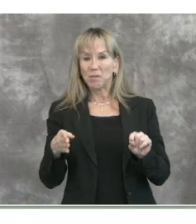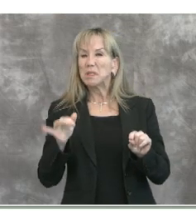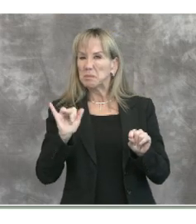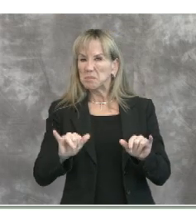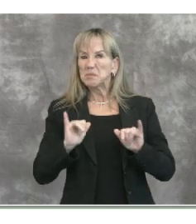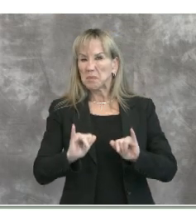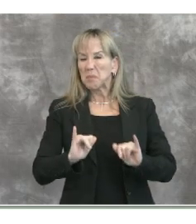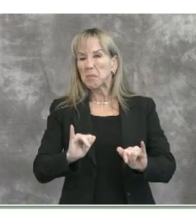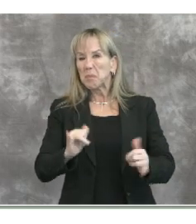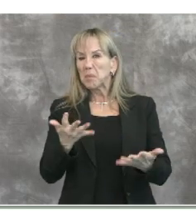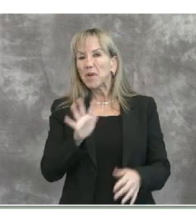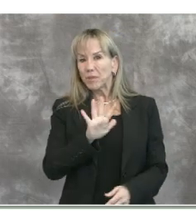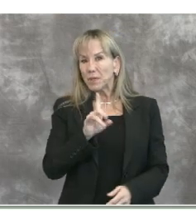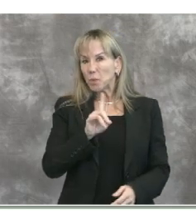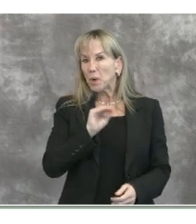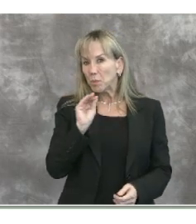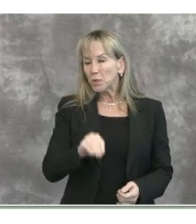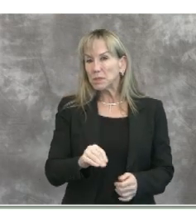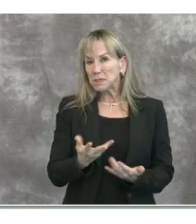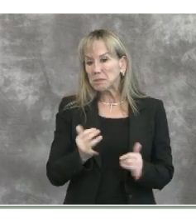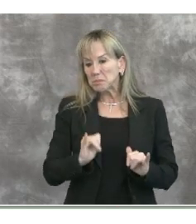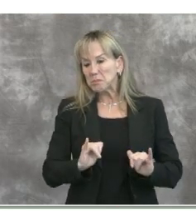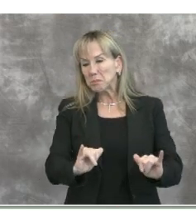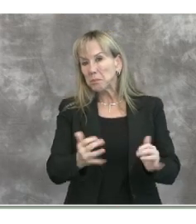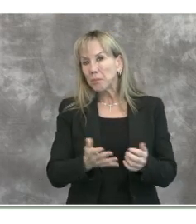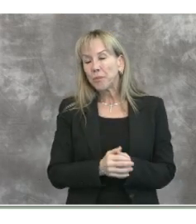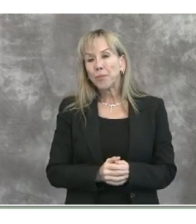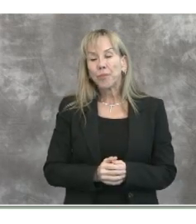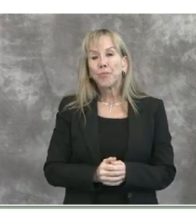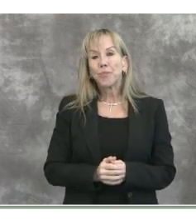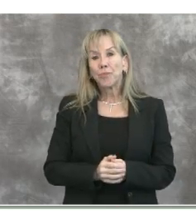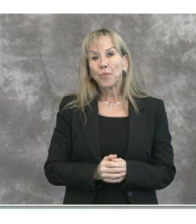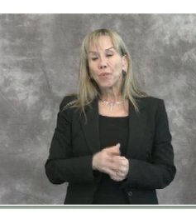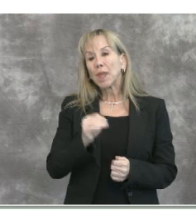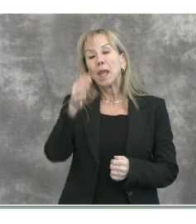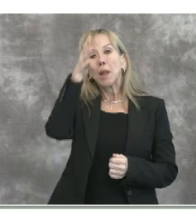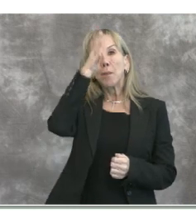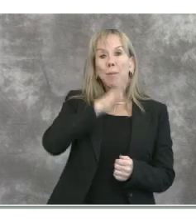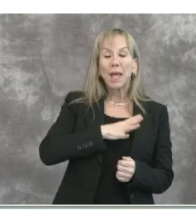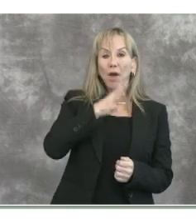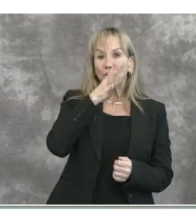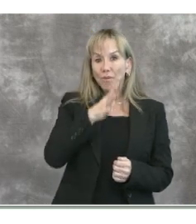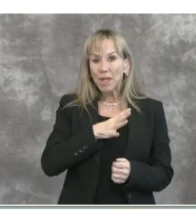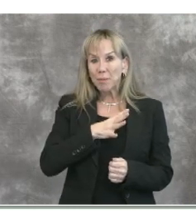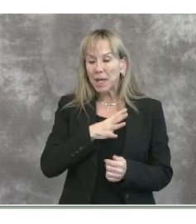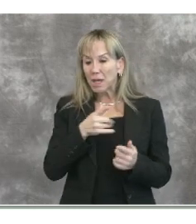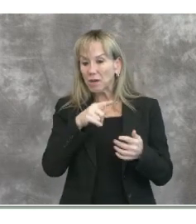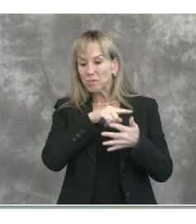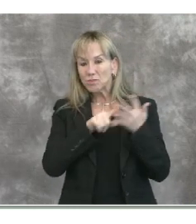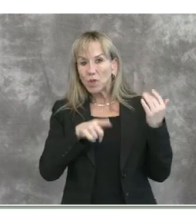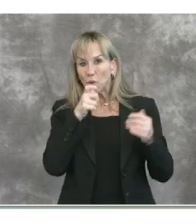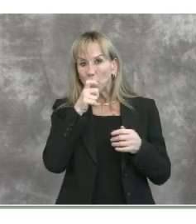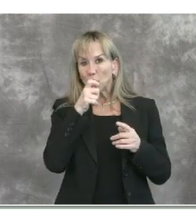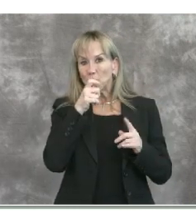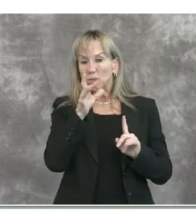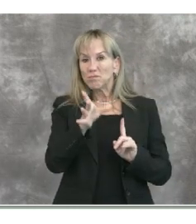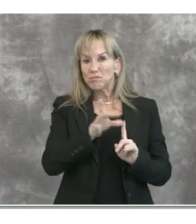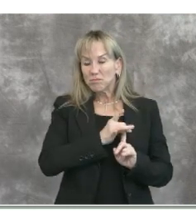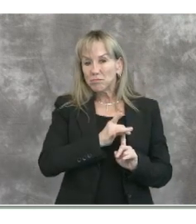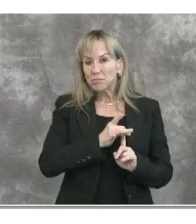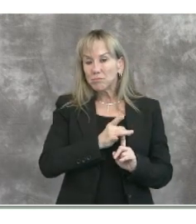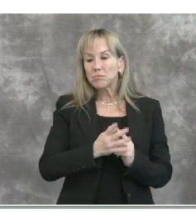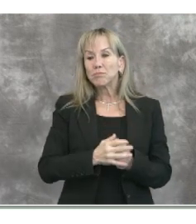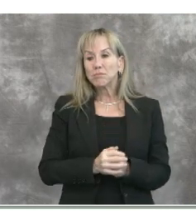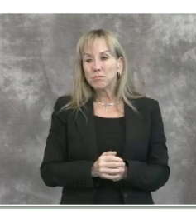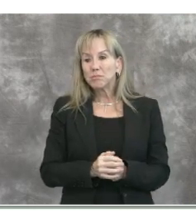around 51%. And male and female distributions also